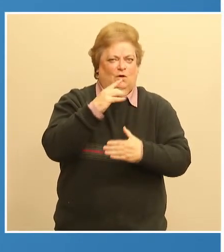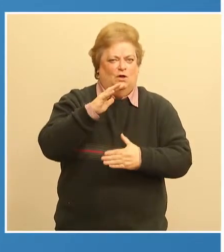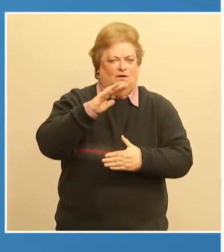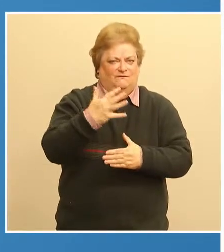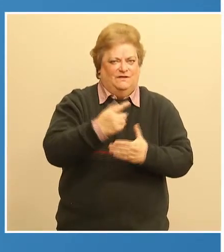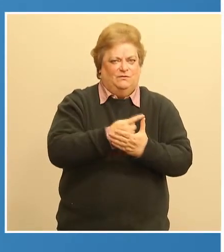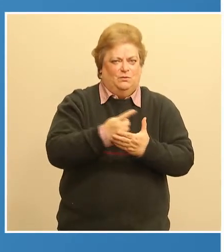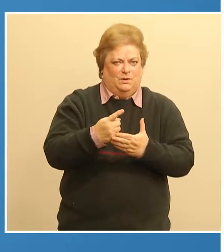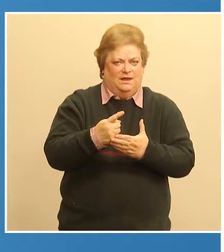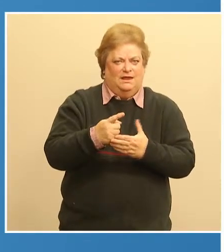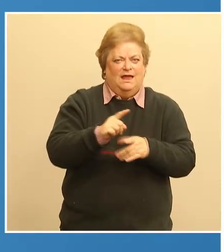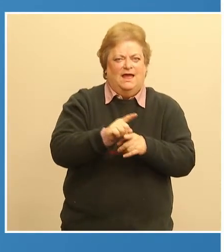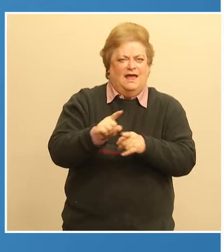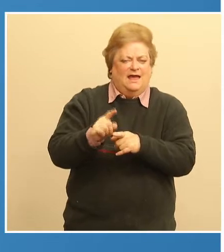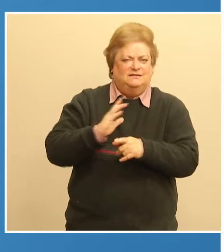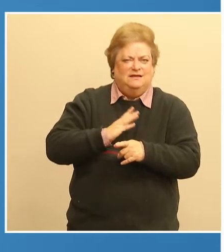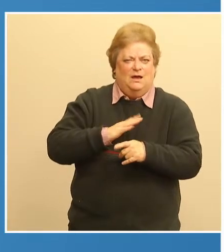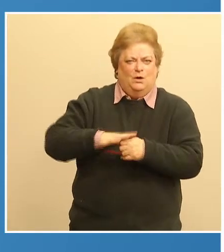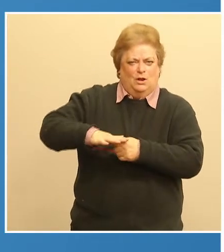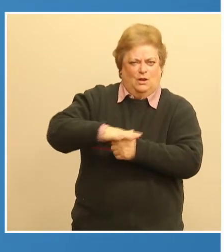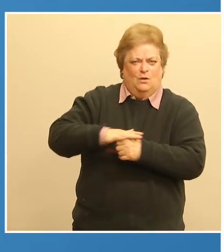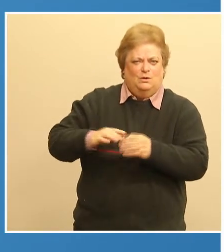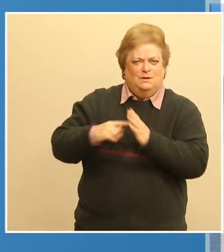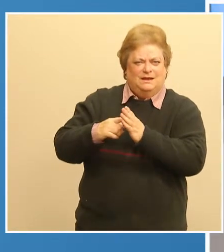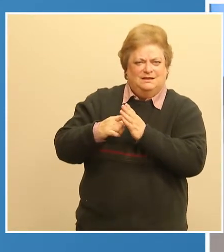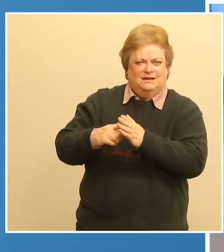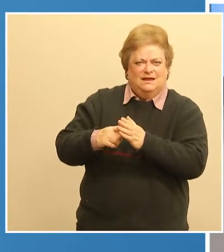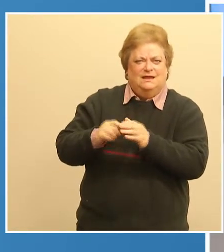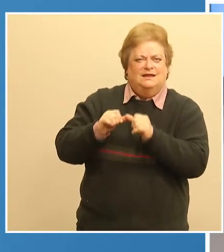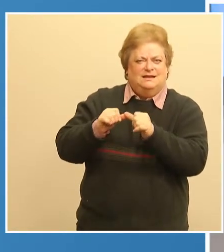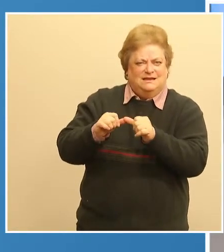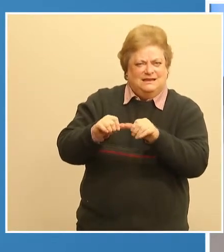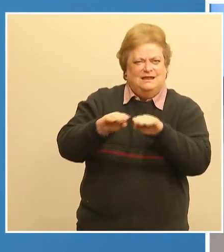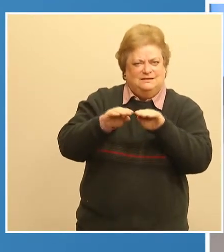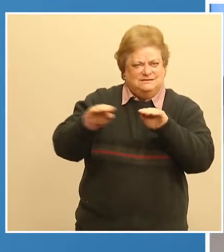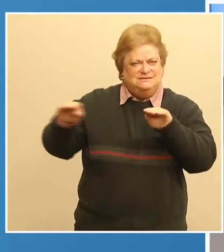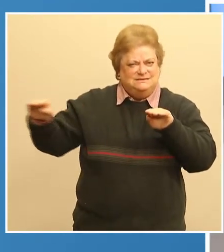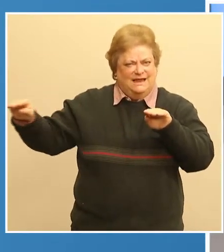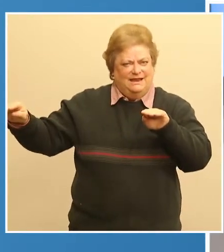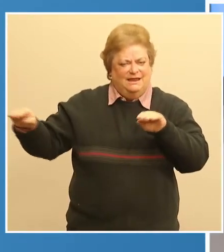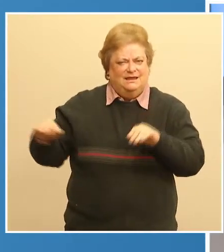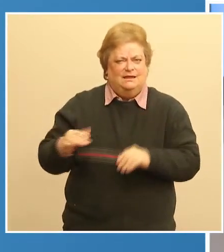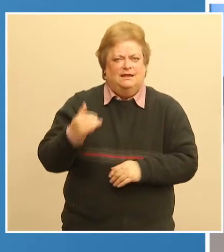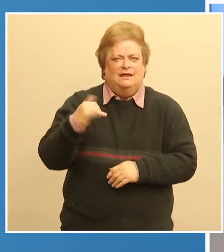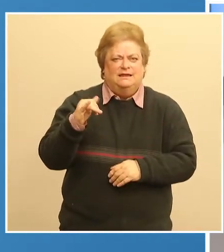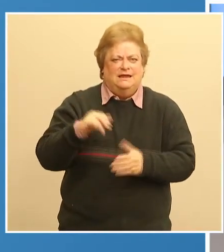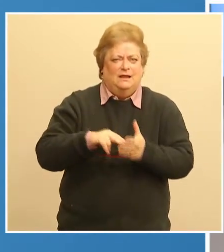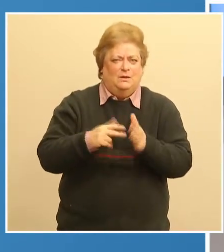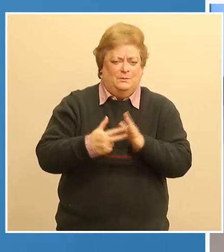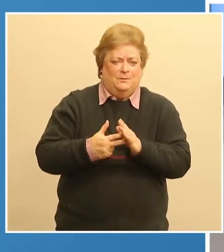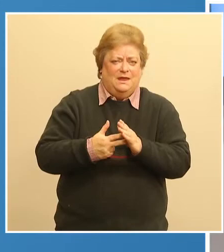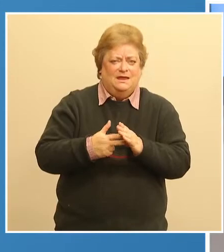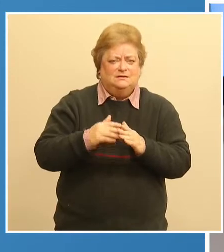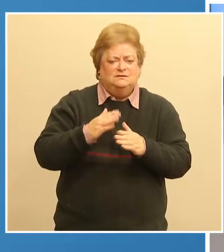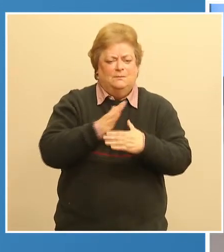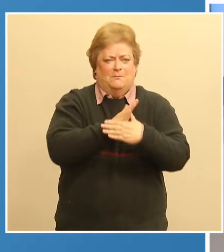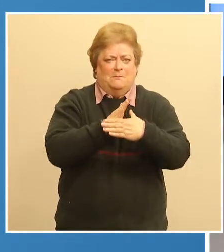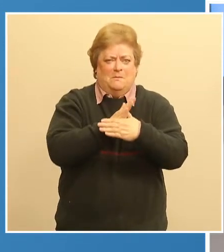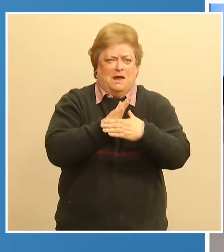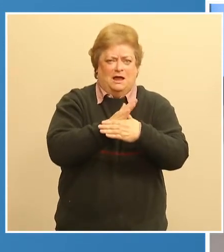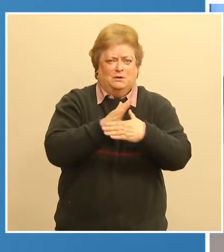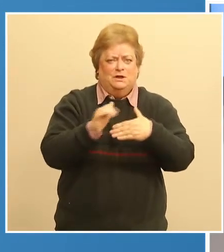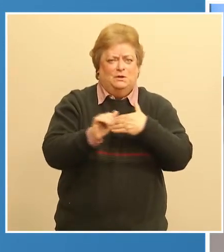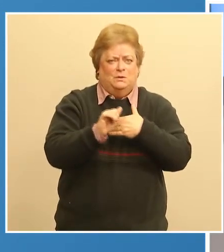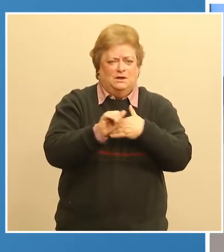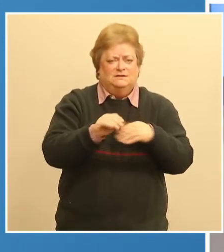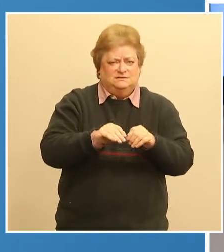week as our local indicators continue to remain fairly steady. Yellow indicates moderate risk of the virus